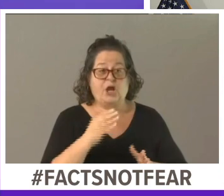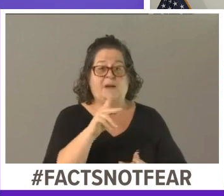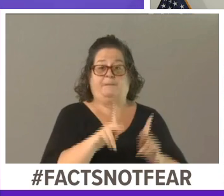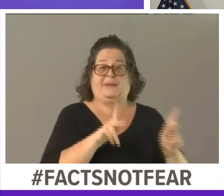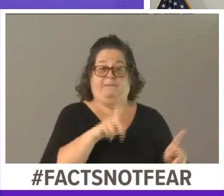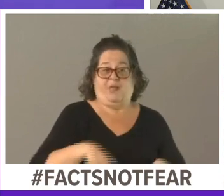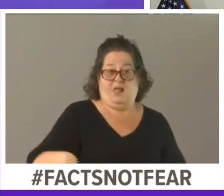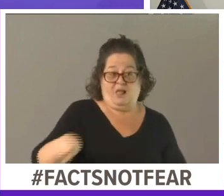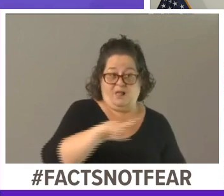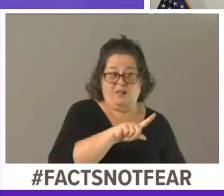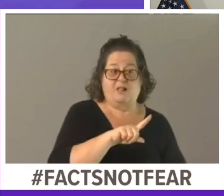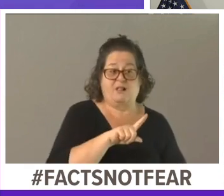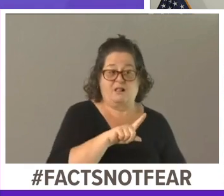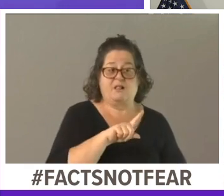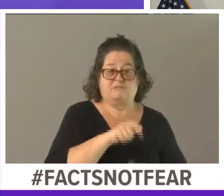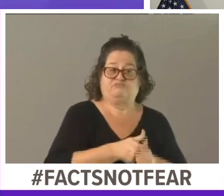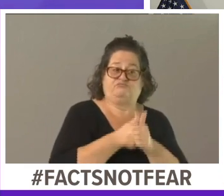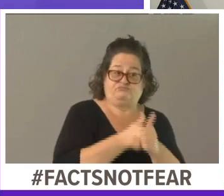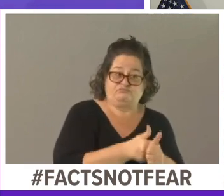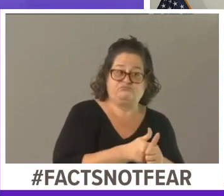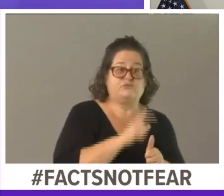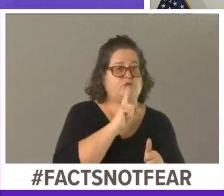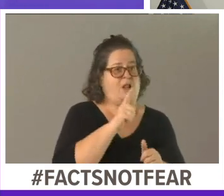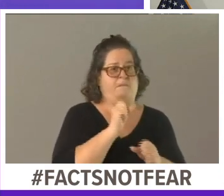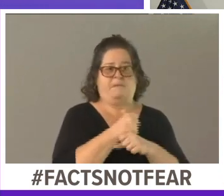you the difference that it's made.